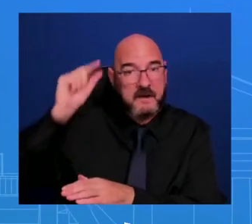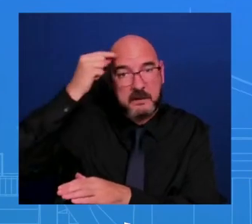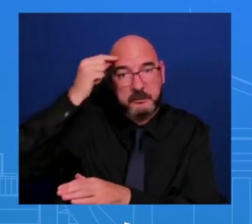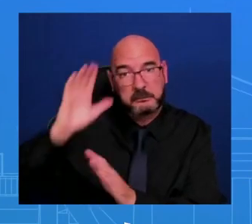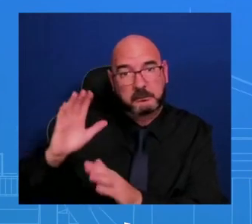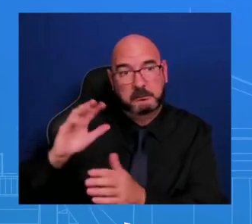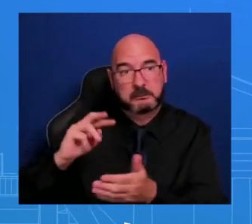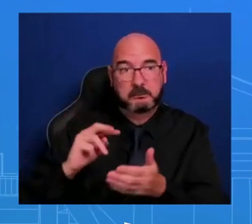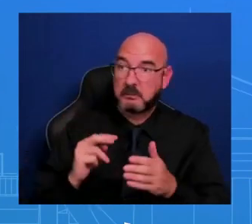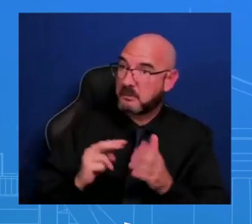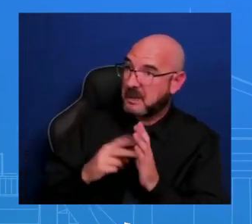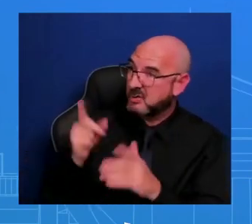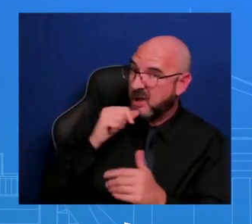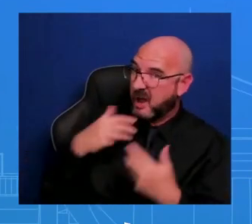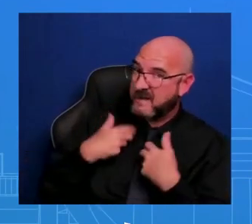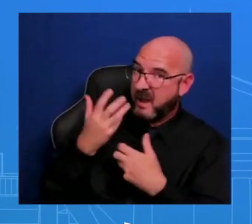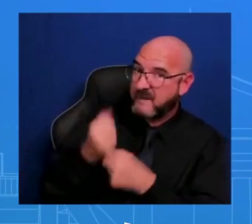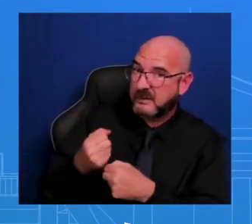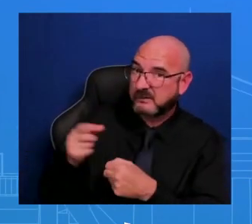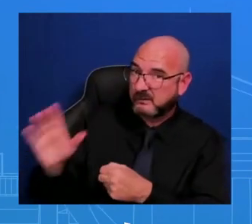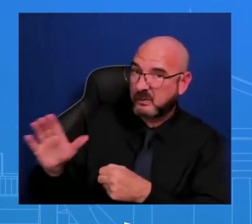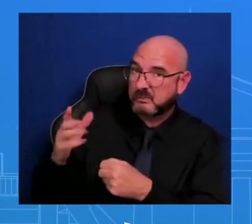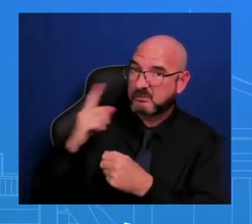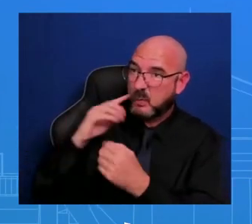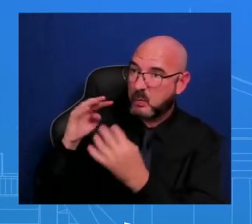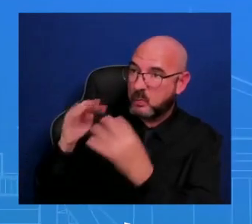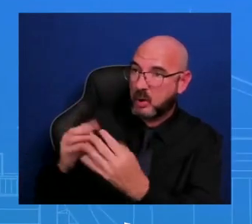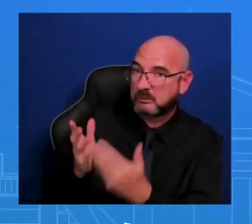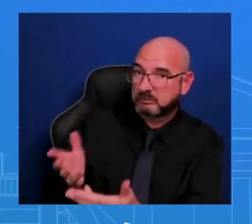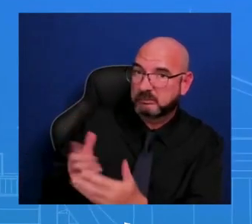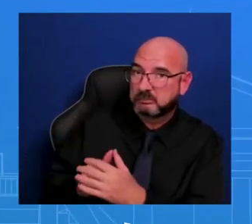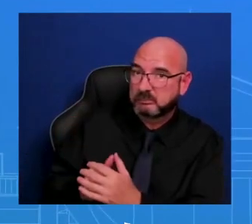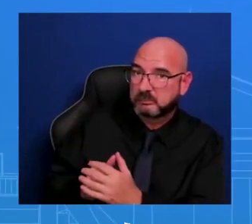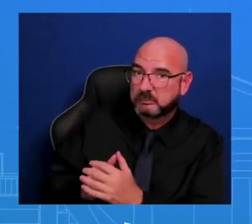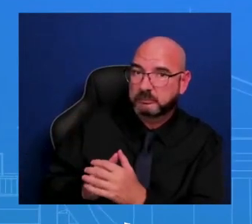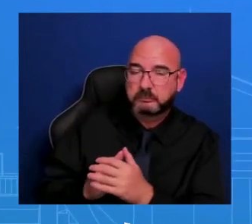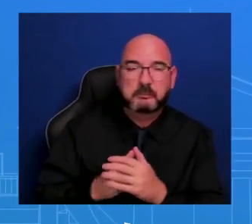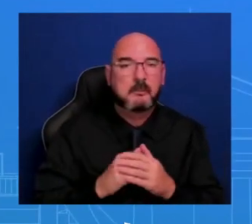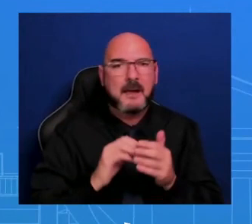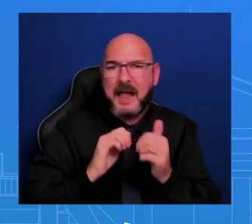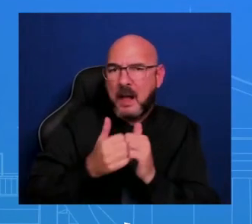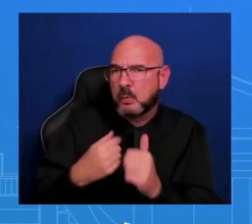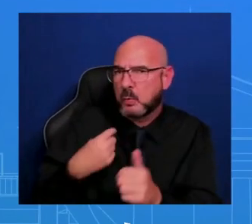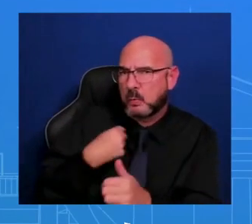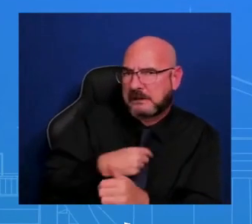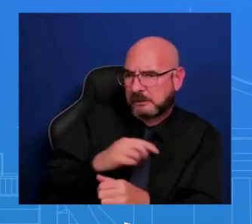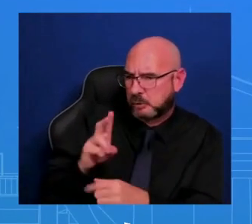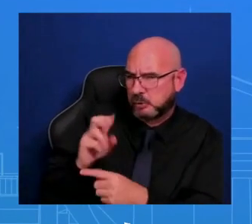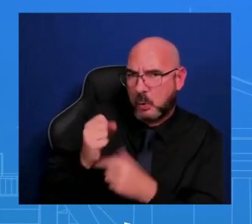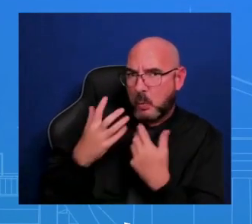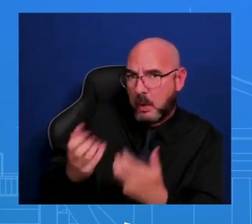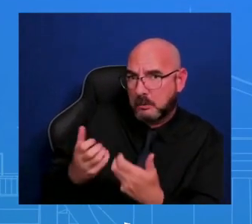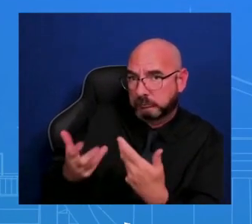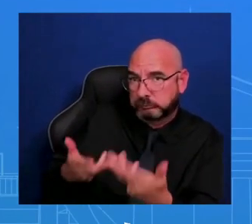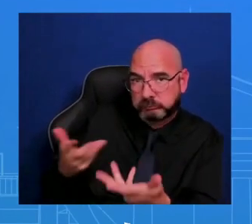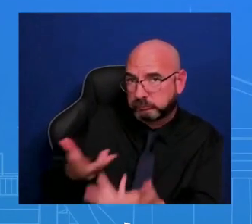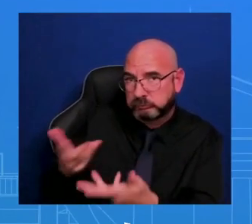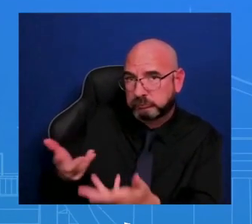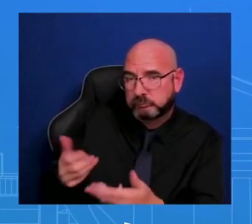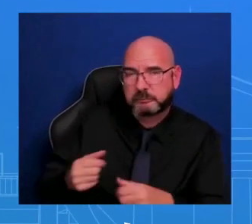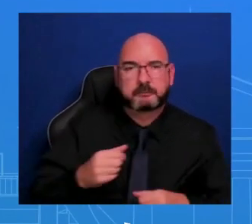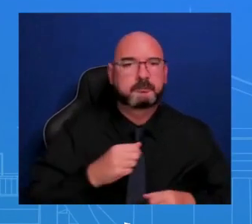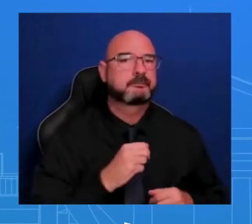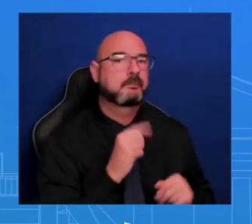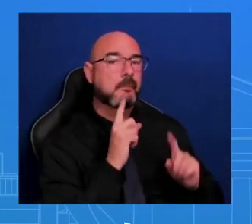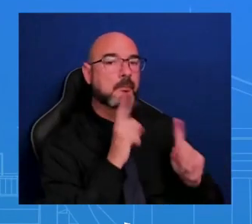this war effort to the U.S. It's not our place to decide the competency of the unity government that